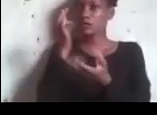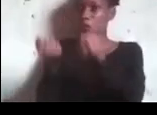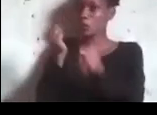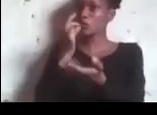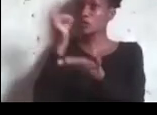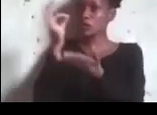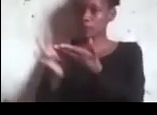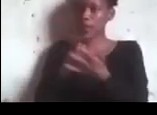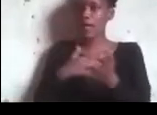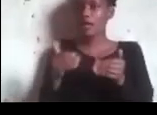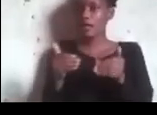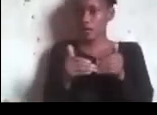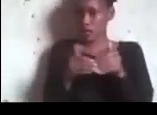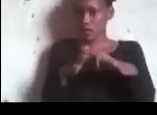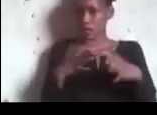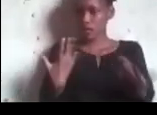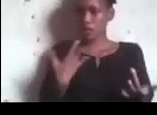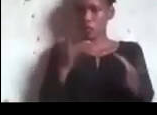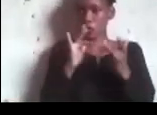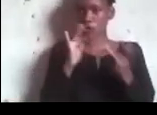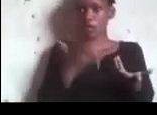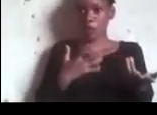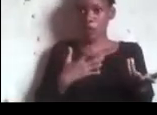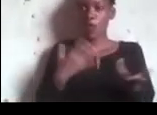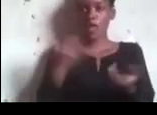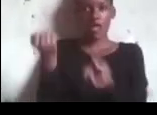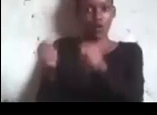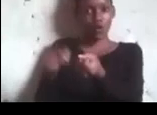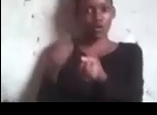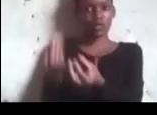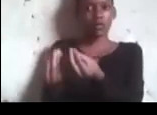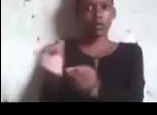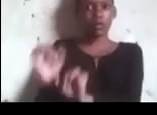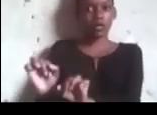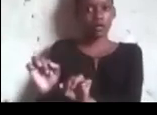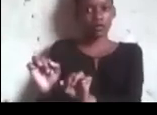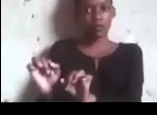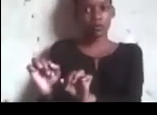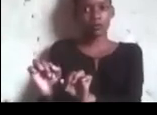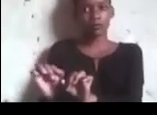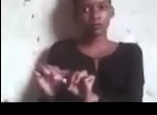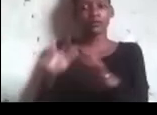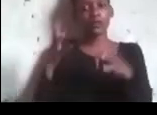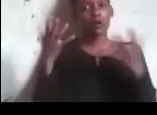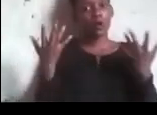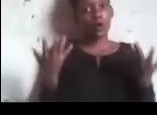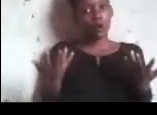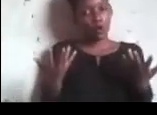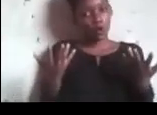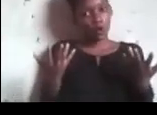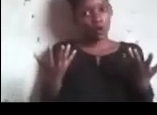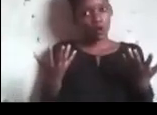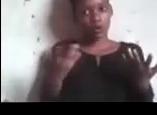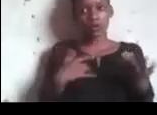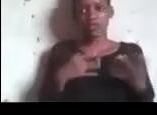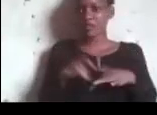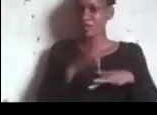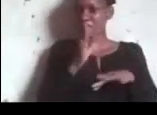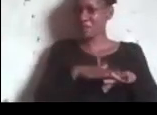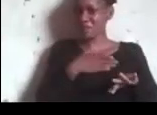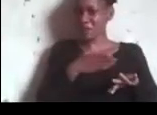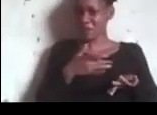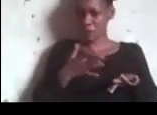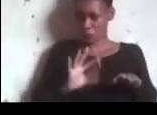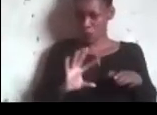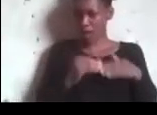can do so in the children's court. Or alternatively, the unmarried father, if he wants to apply for guardianship,